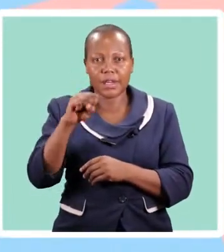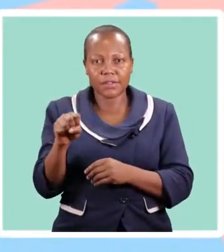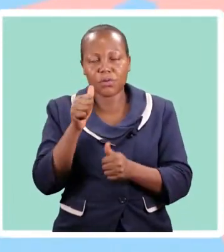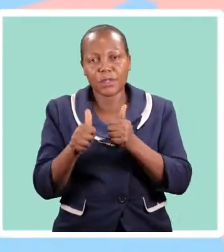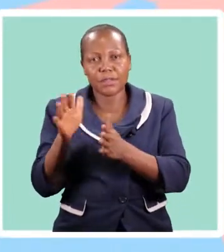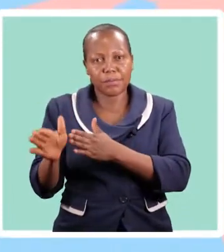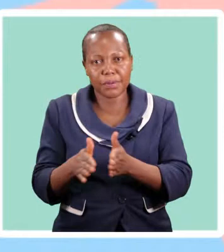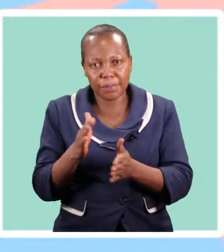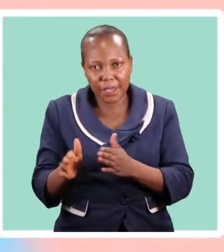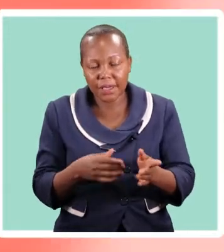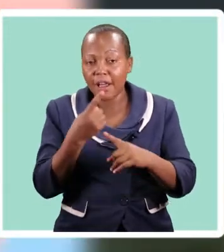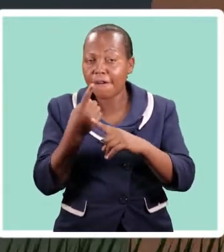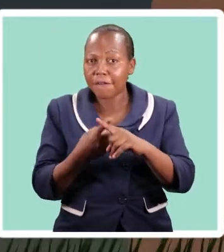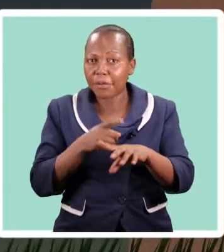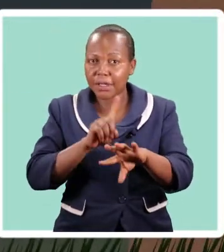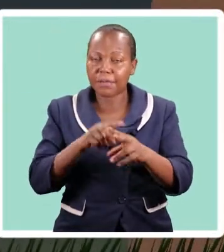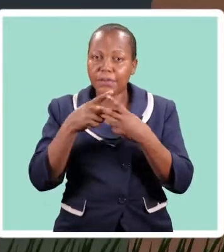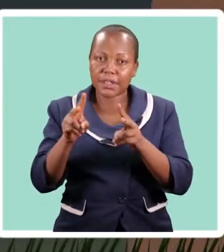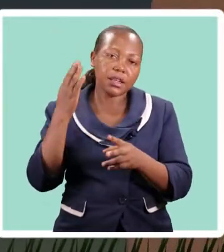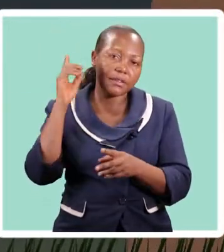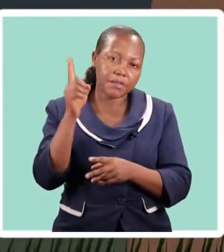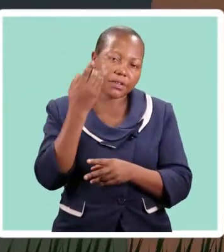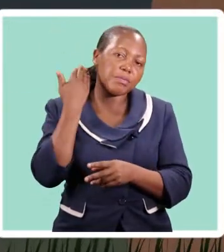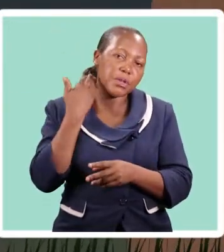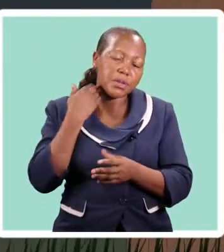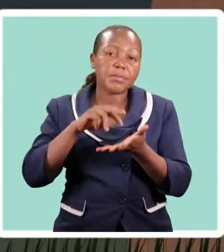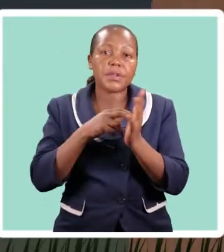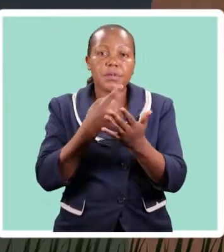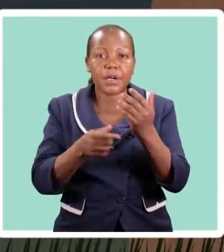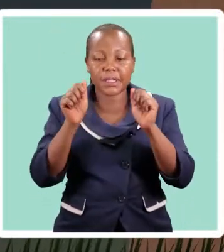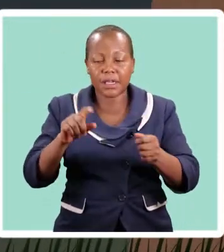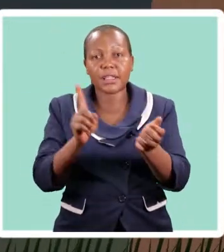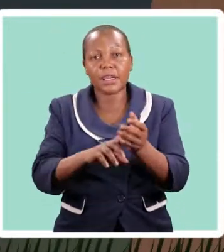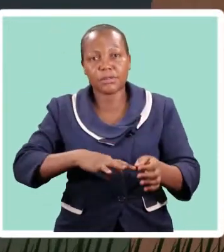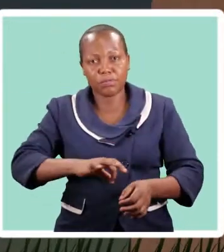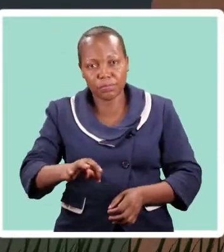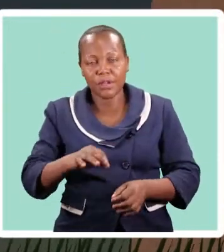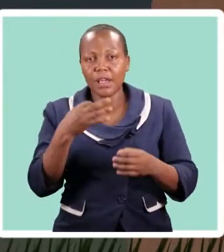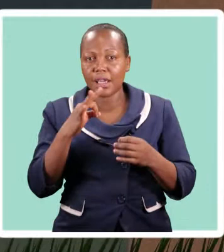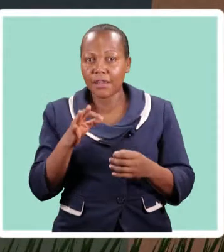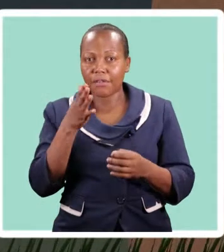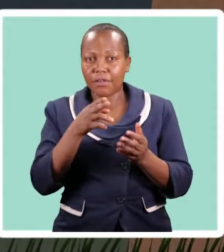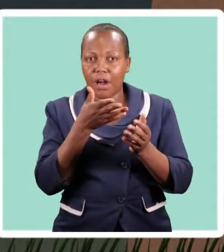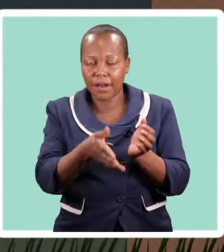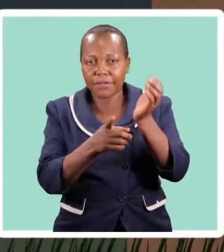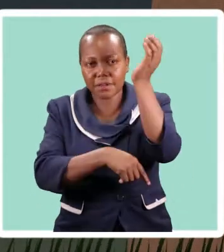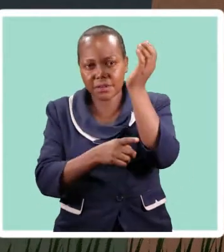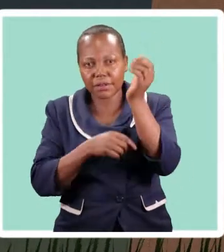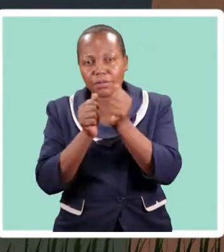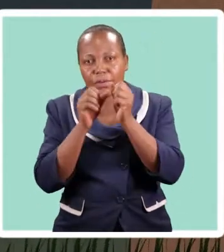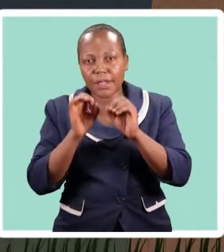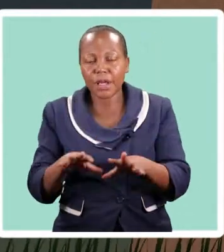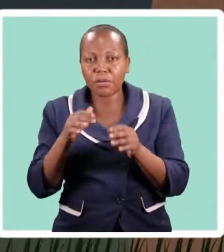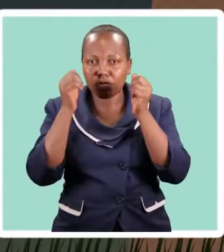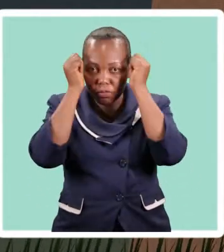wall of blood and tissue. From the moment you get your first period, you are fertile. If you have sex without using protection, your